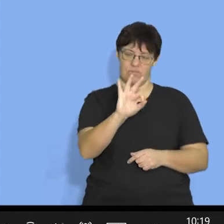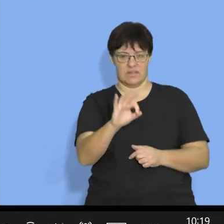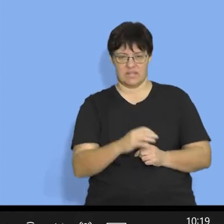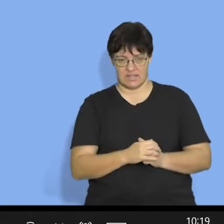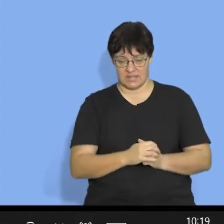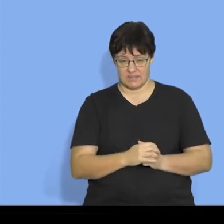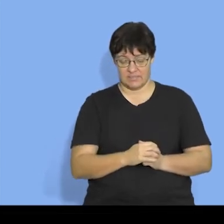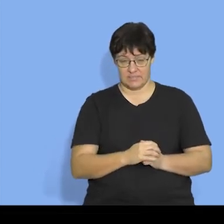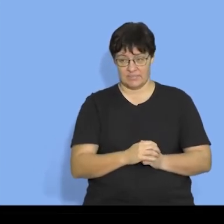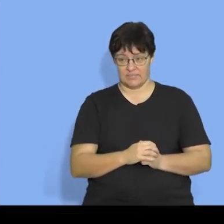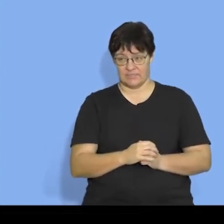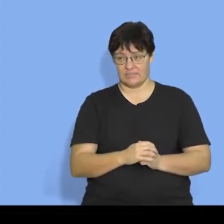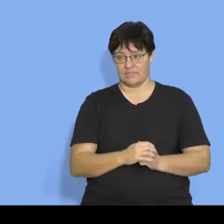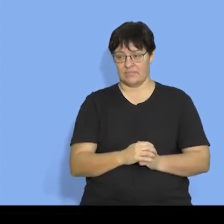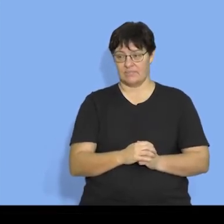1,53.